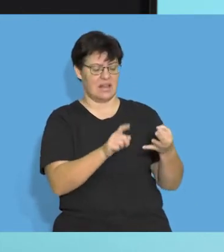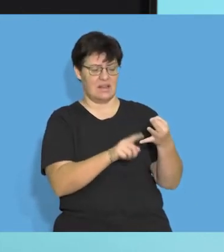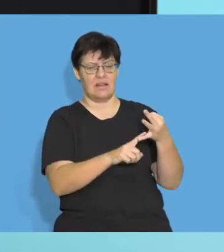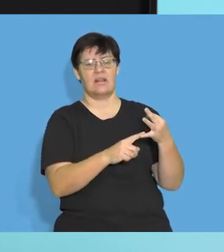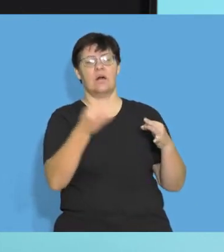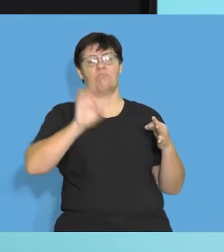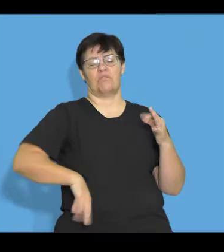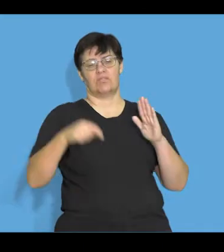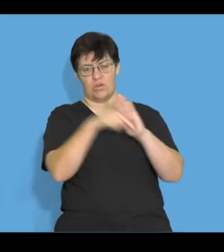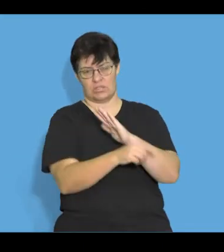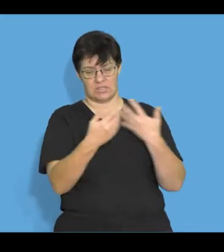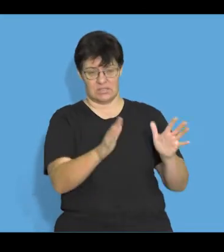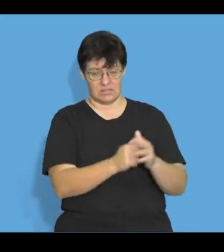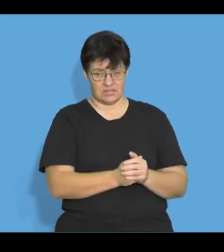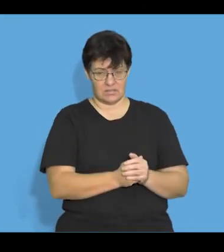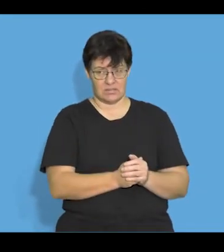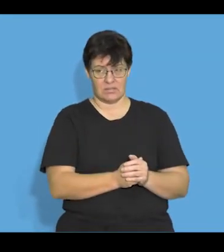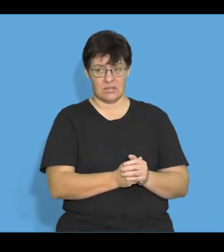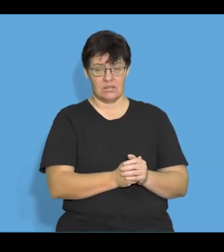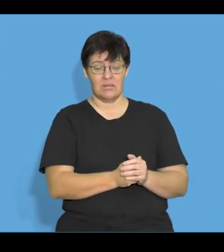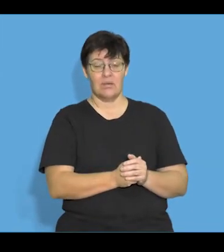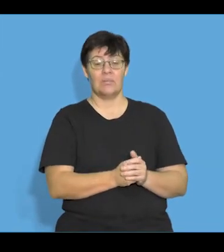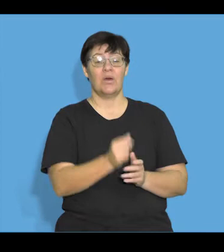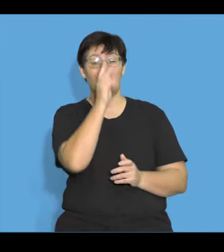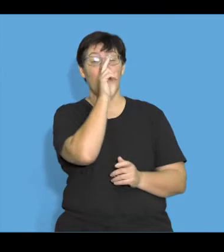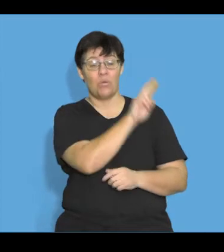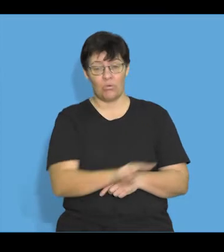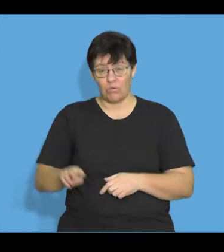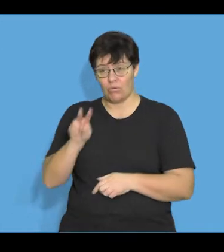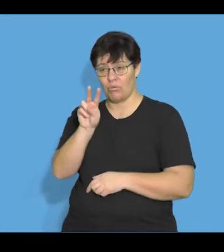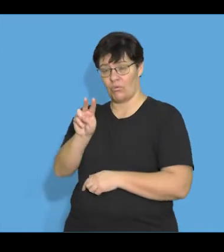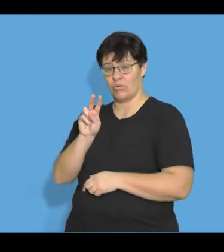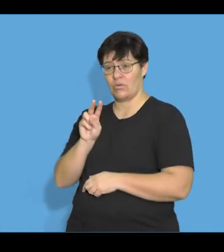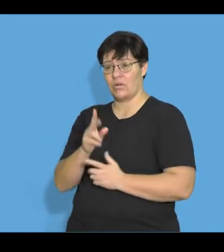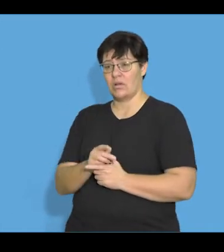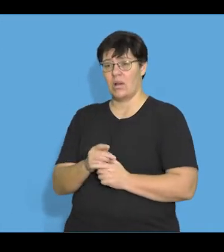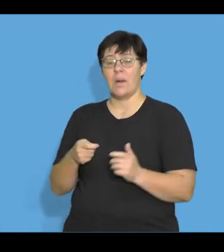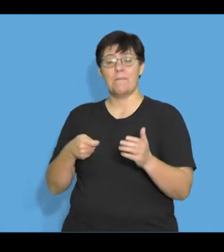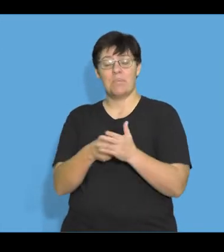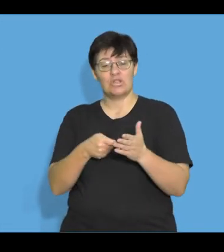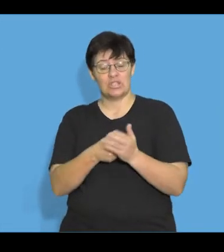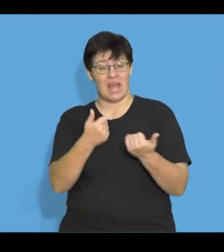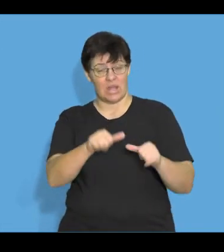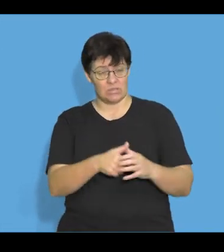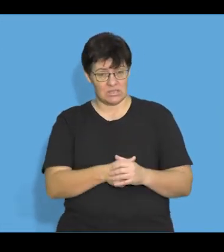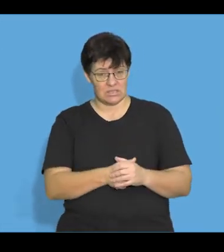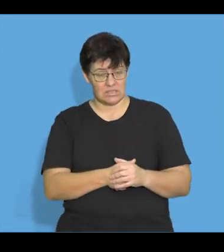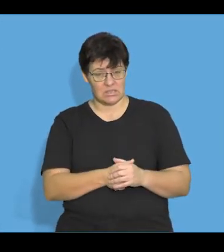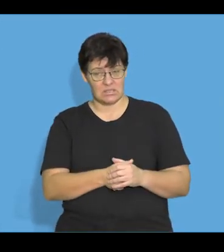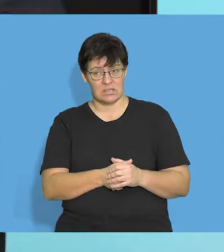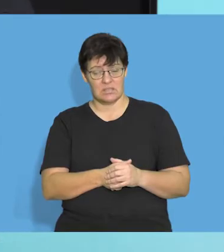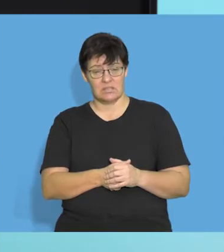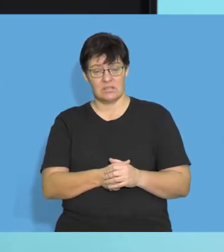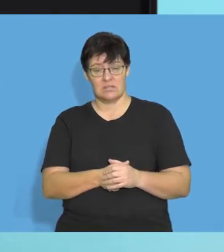loss. However, when you're looking at the purchases account, when you're using a periodic inventory